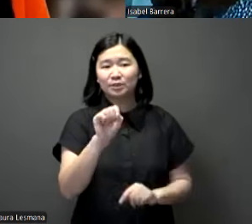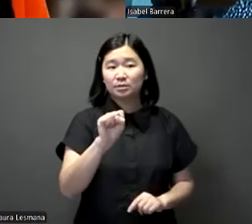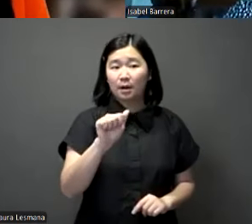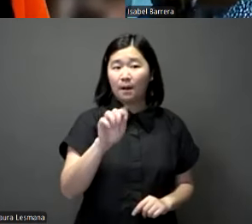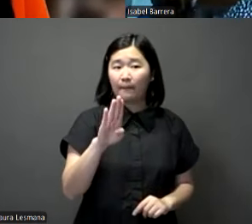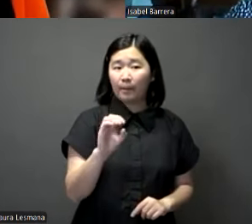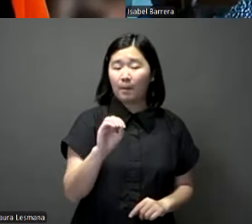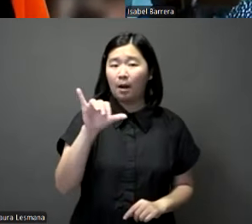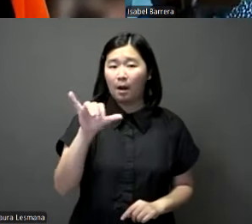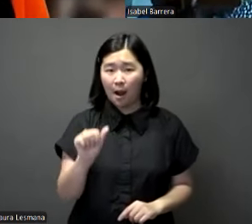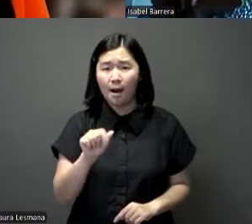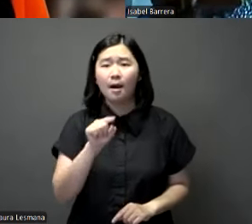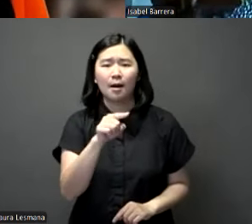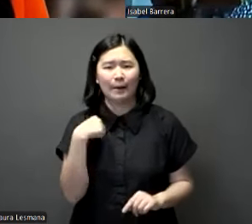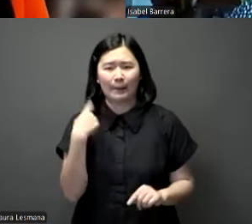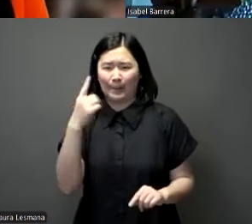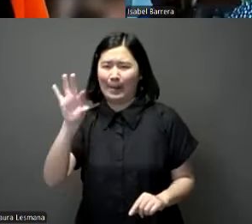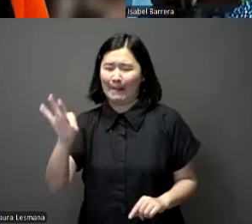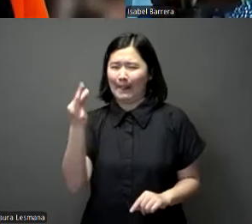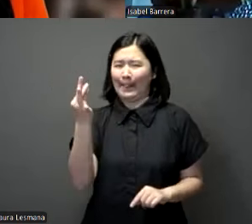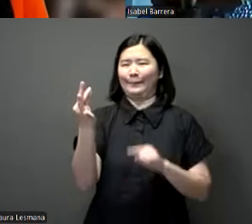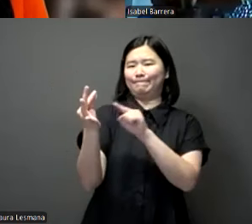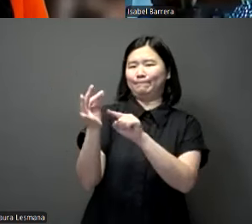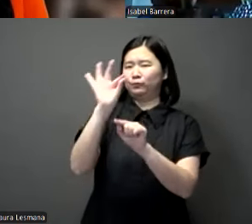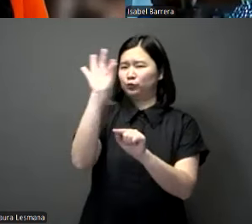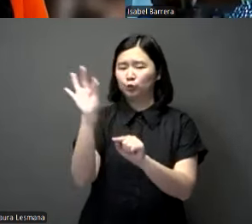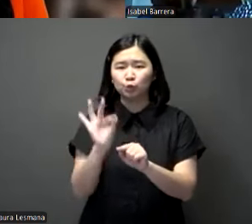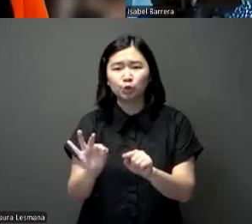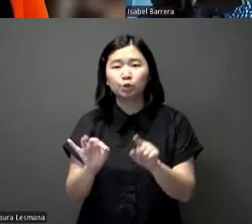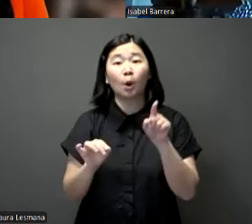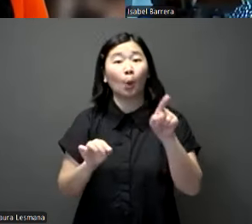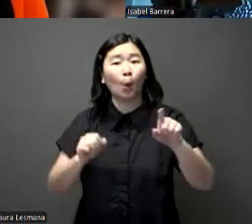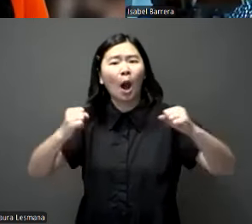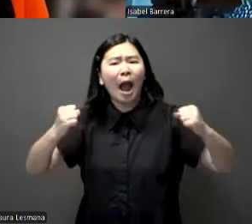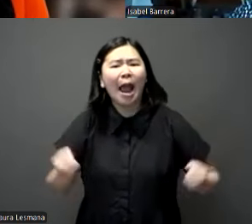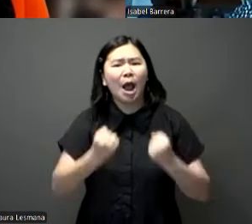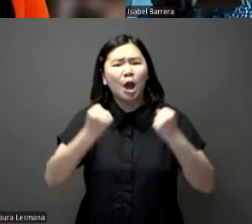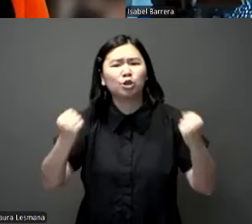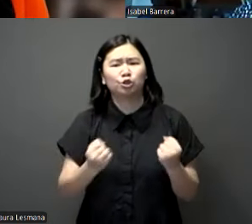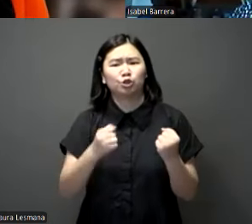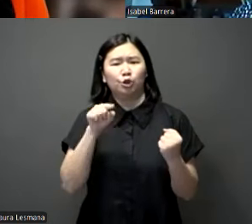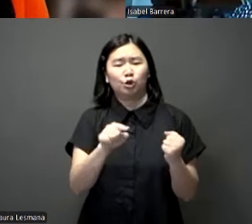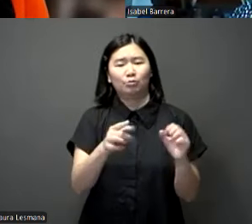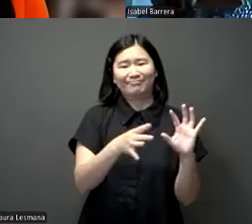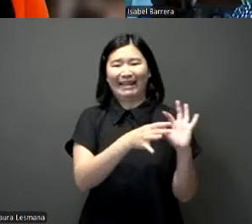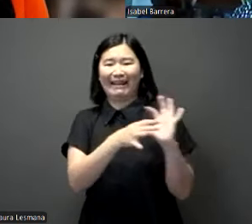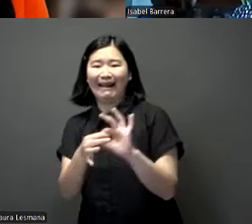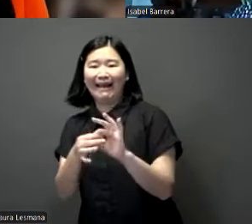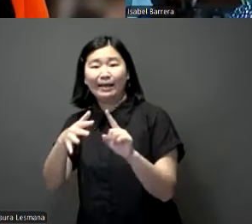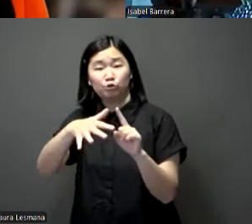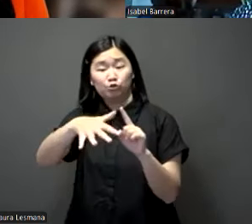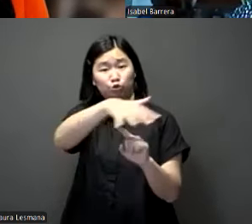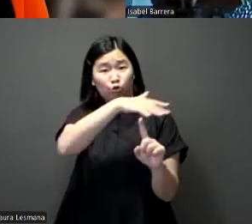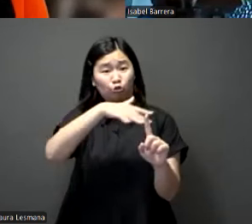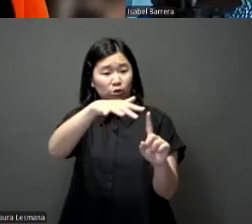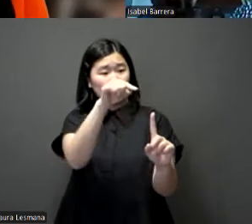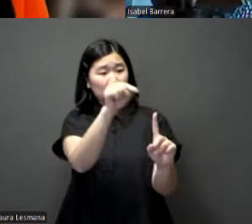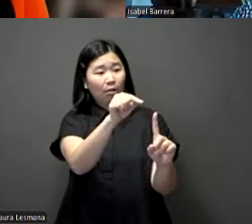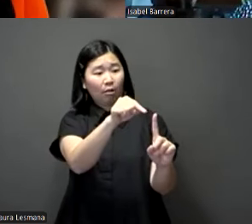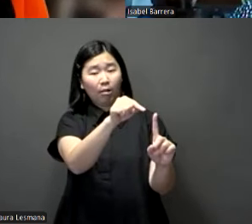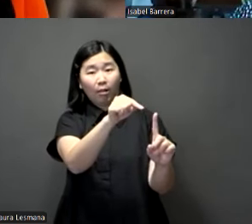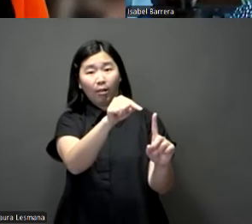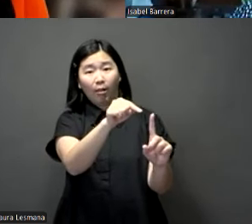2030? For example, will there be investments in sanitation infrastructure, or will there be access to clean drinking water and